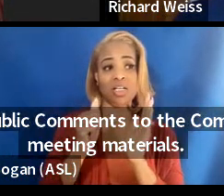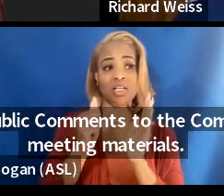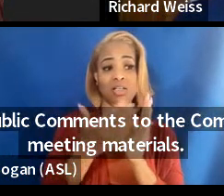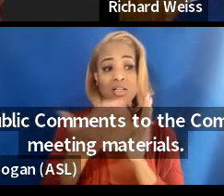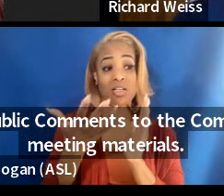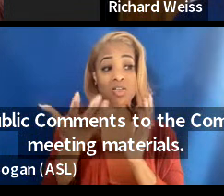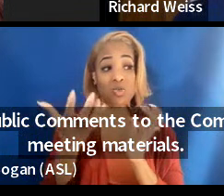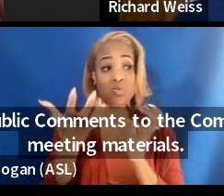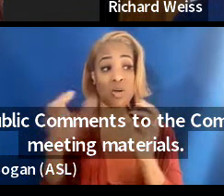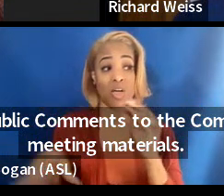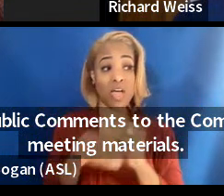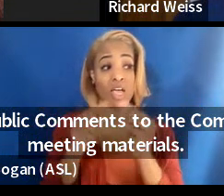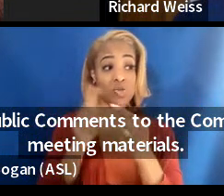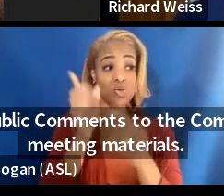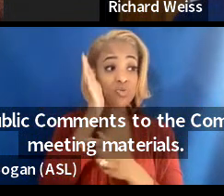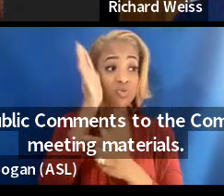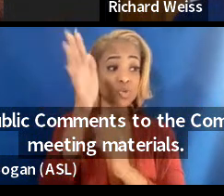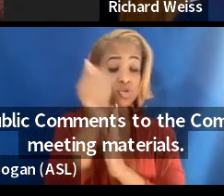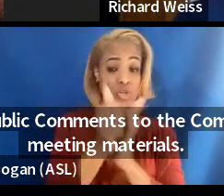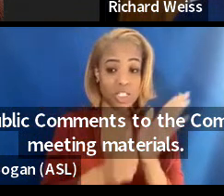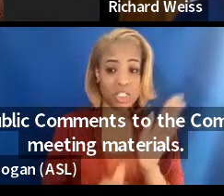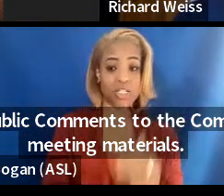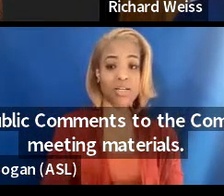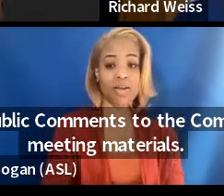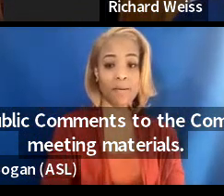have added to future agendas?